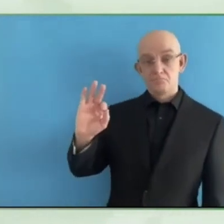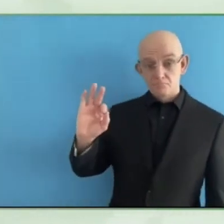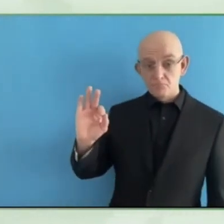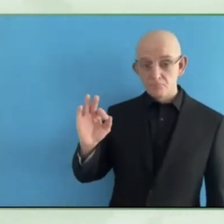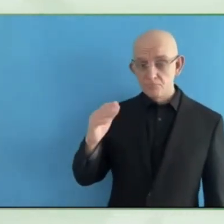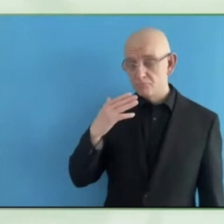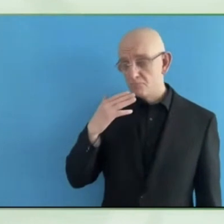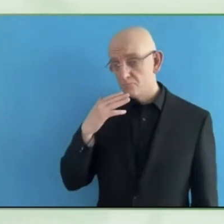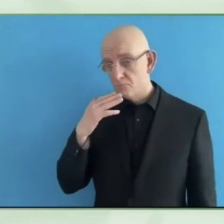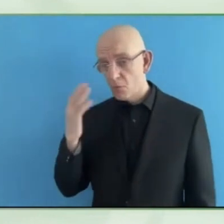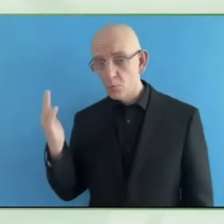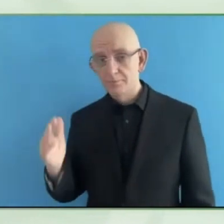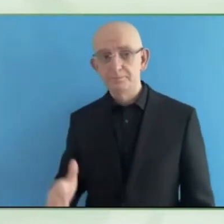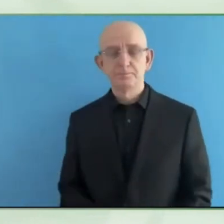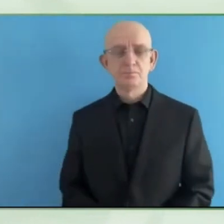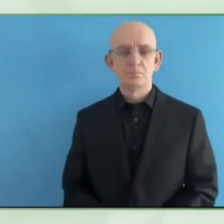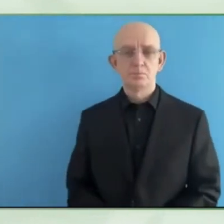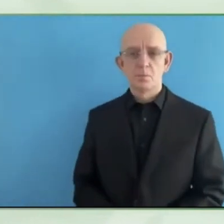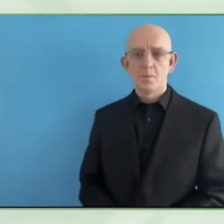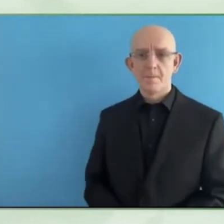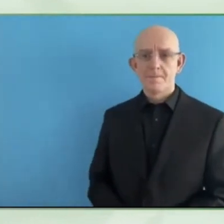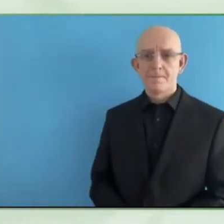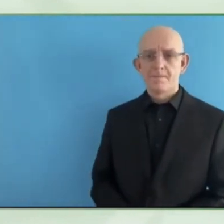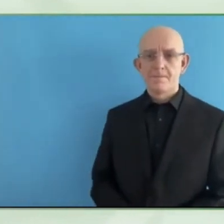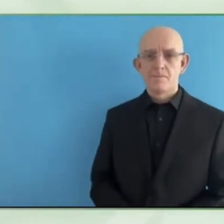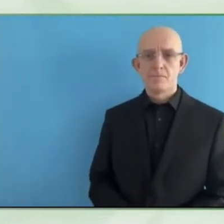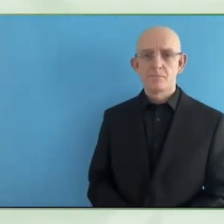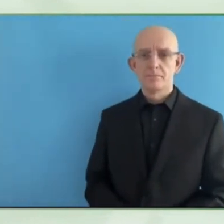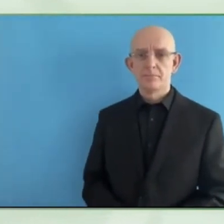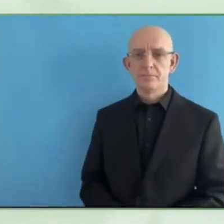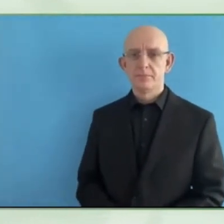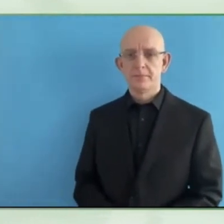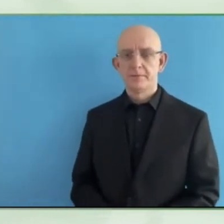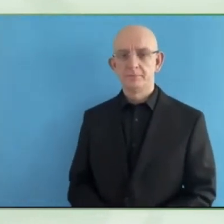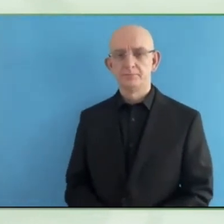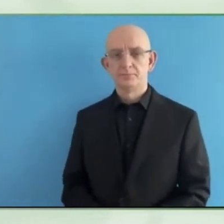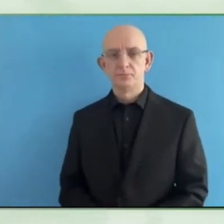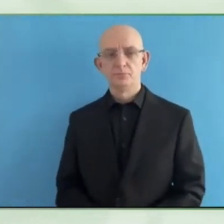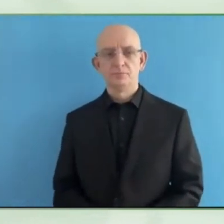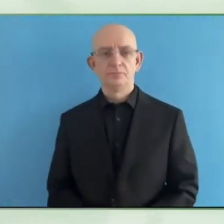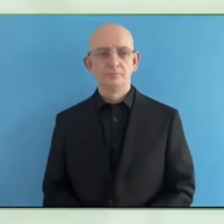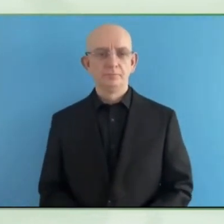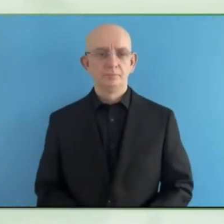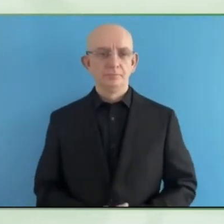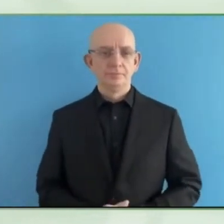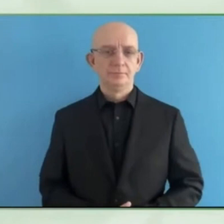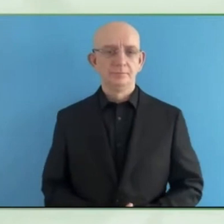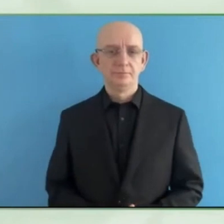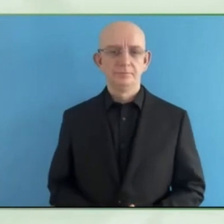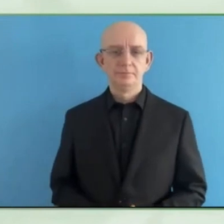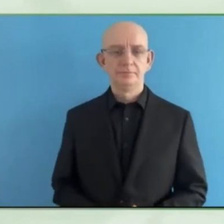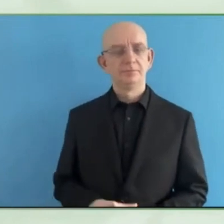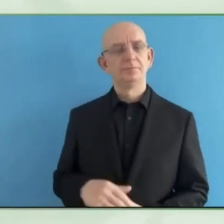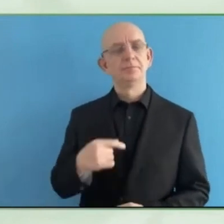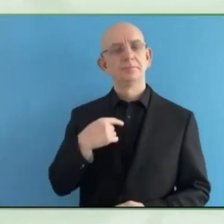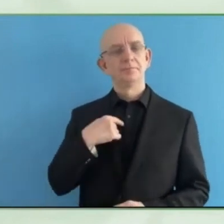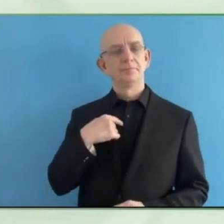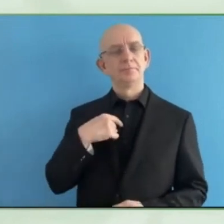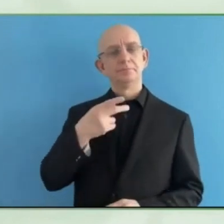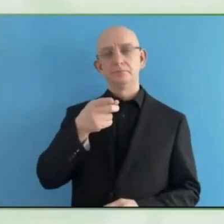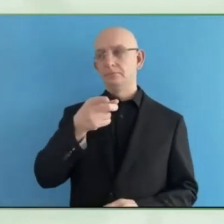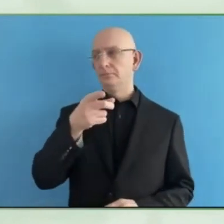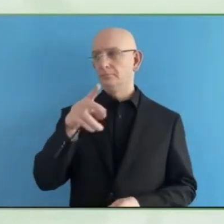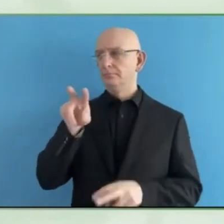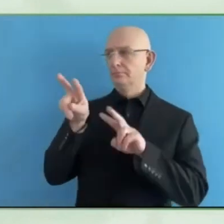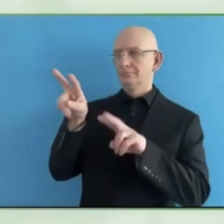for people with disabilities. But what I want to do is to flip that again. I want to ask George and Markus if they'd come